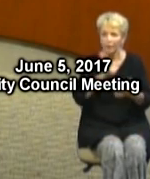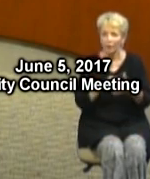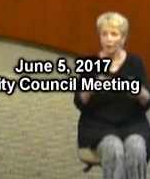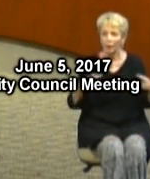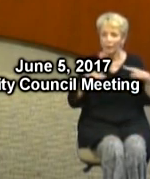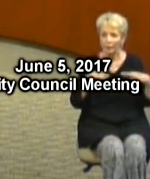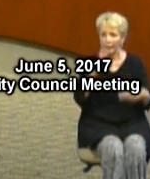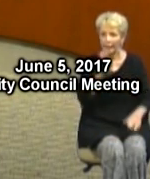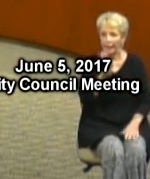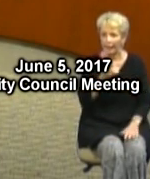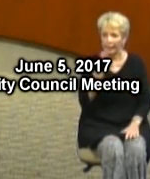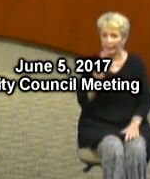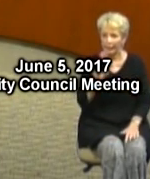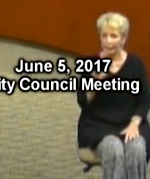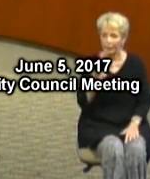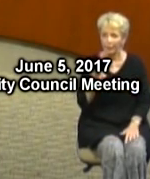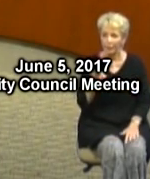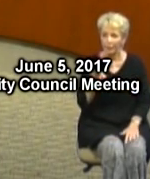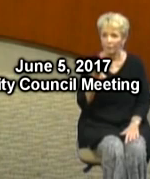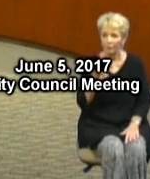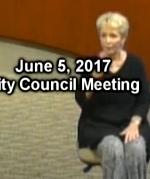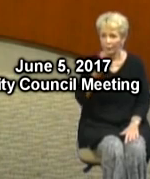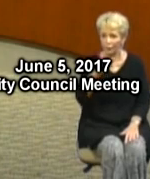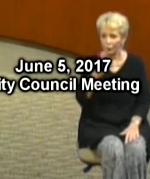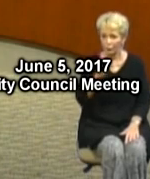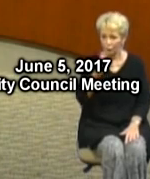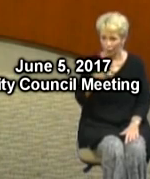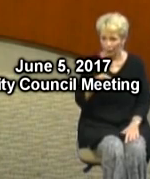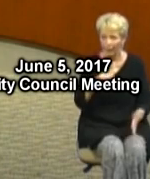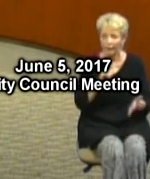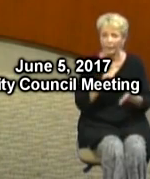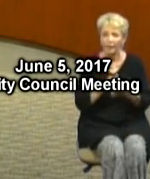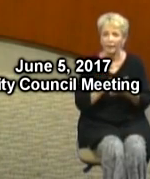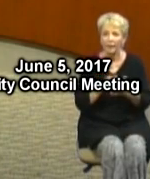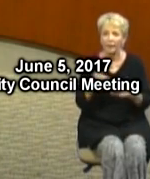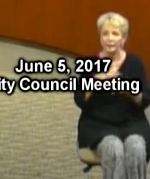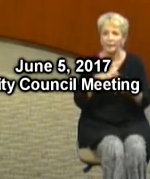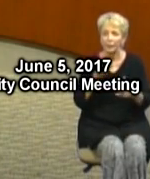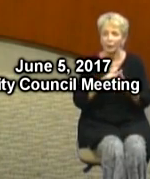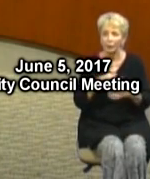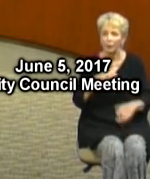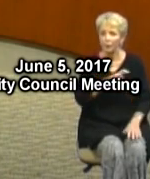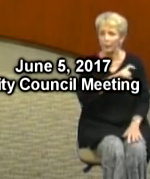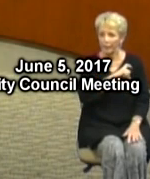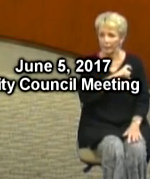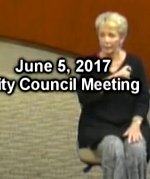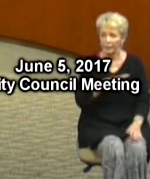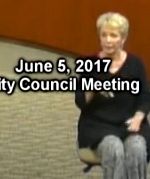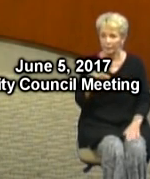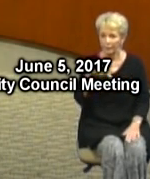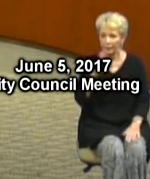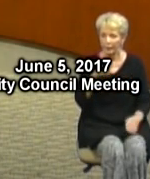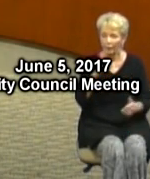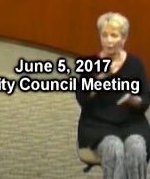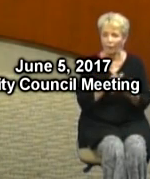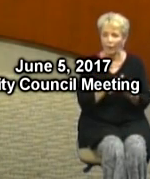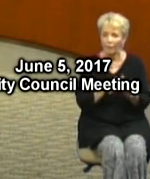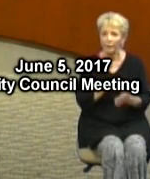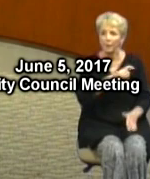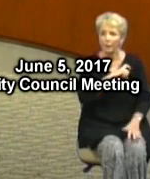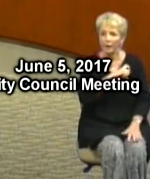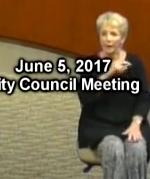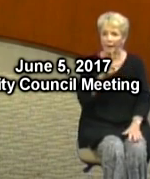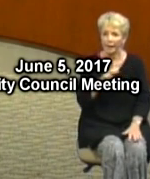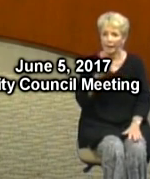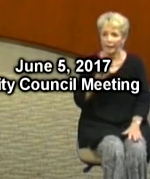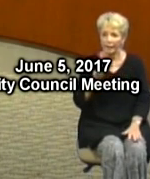retiring canine Shrek. It was a canine assigned to the Morganton Department of Public Safety. Whereas police canine